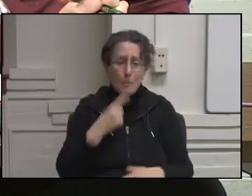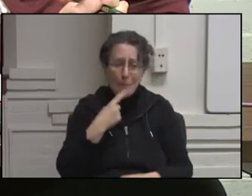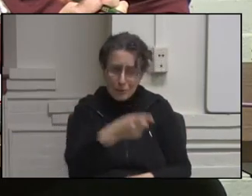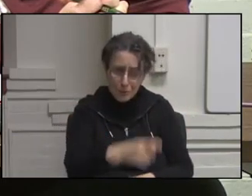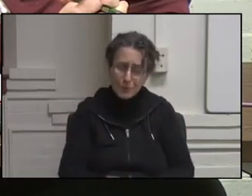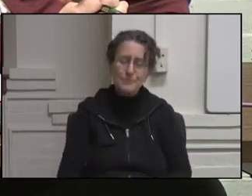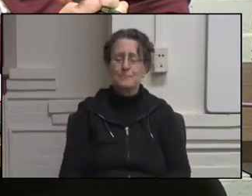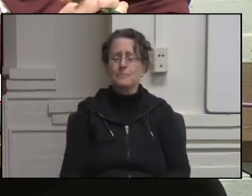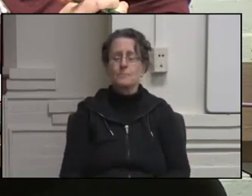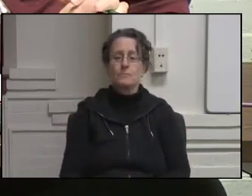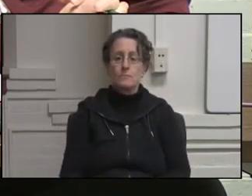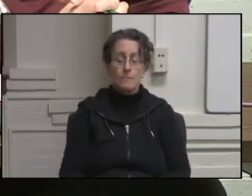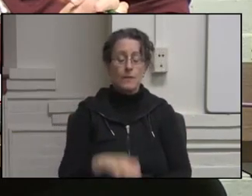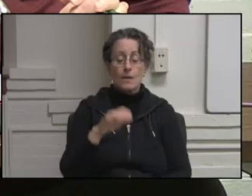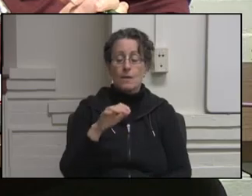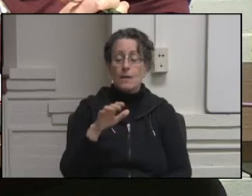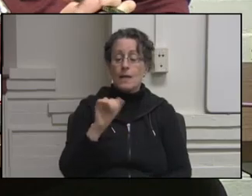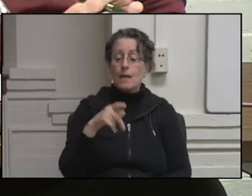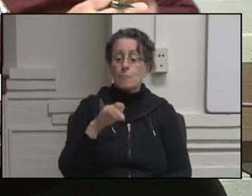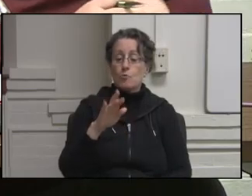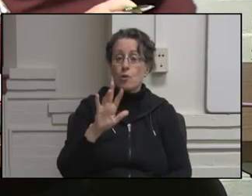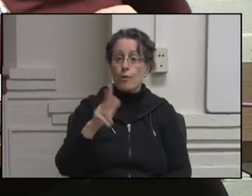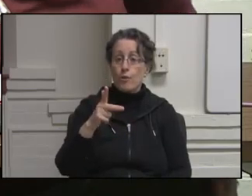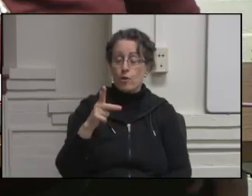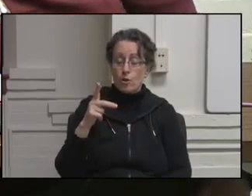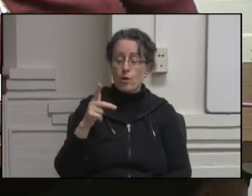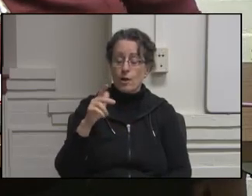Per a memo sent to Peter April 3rd,